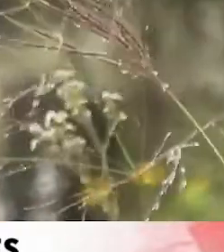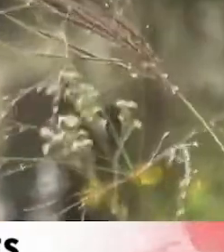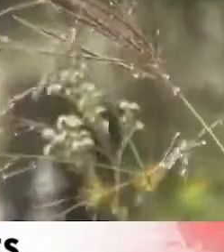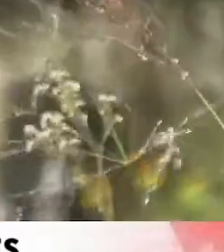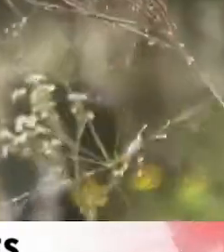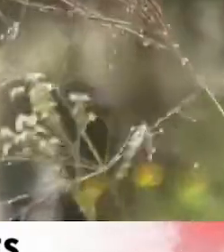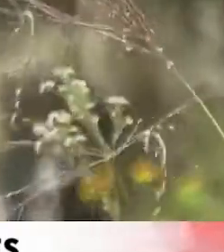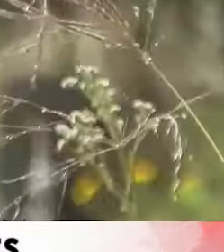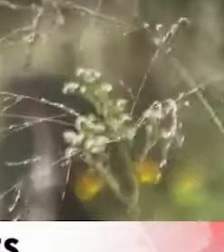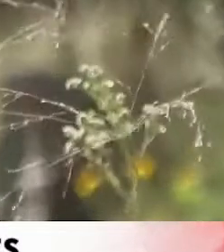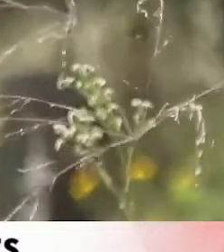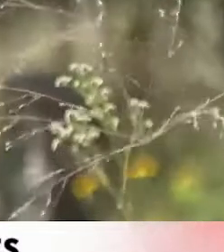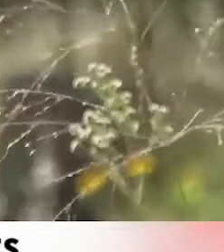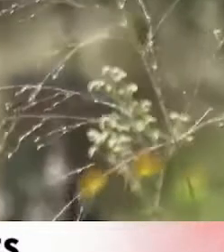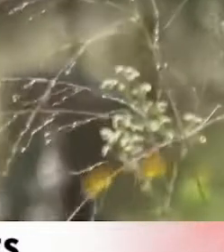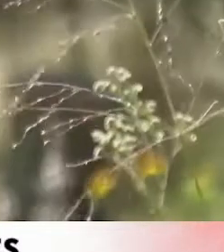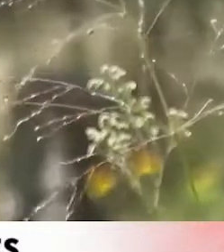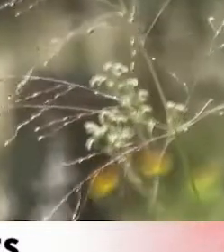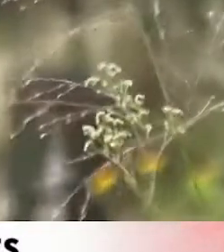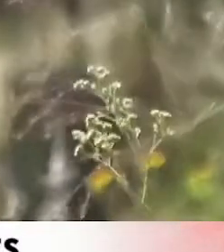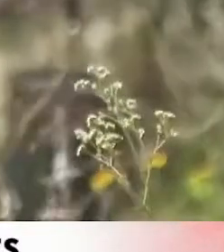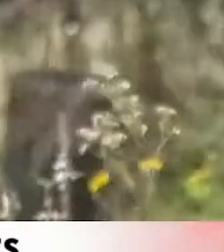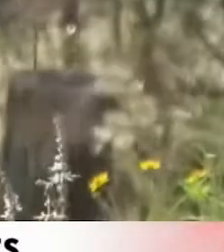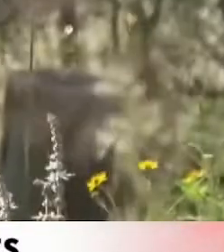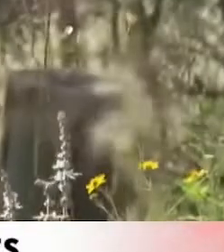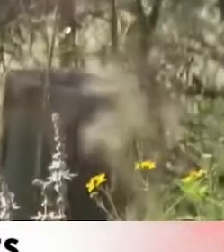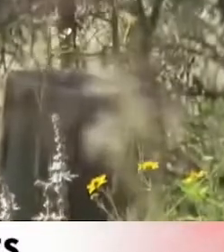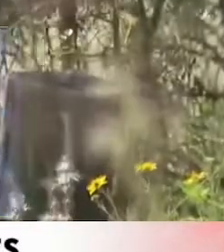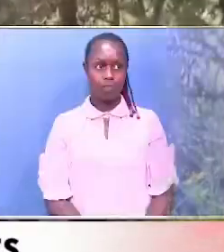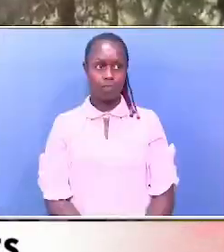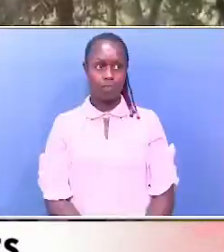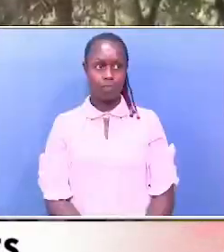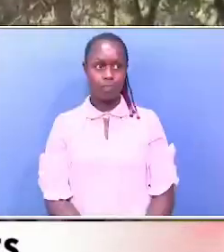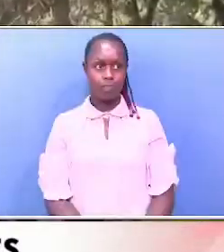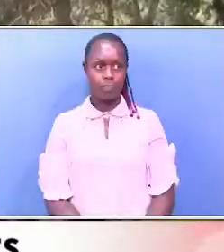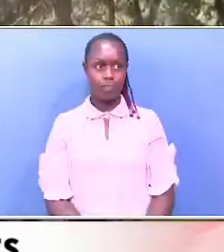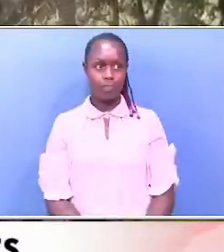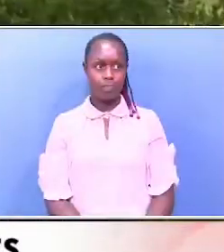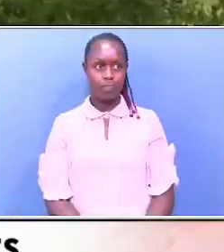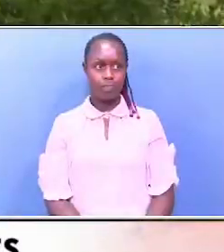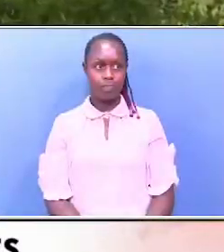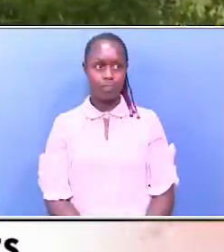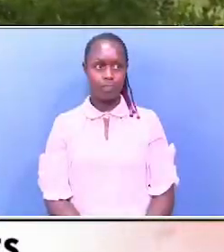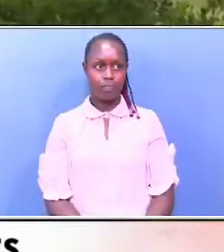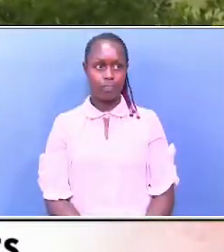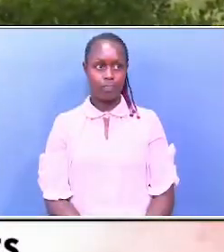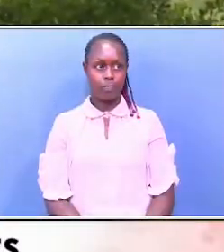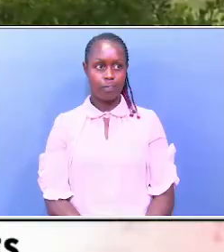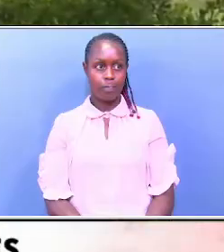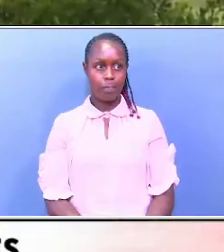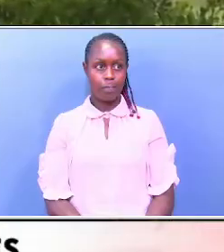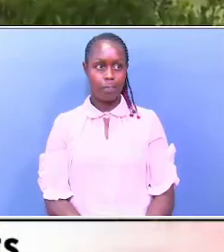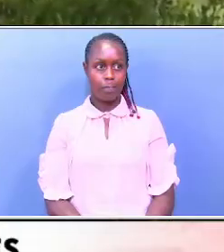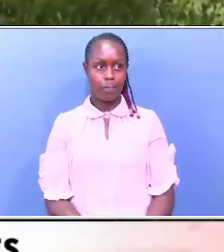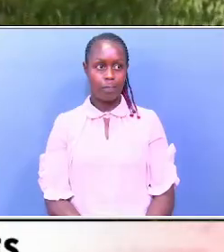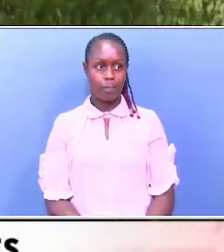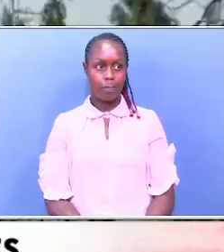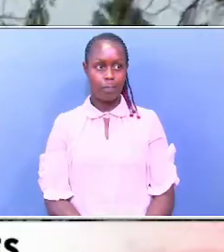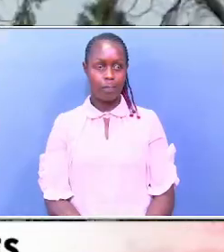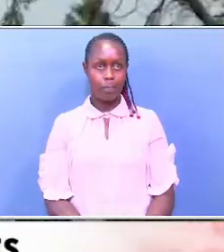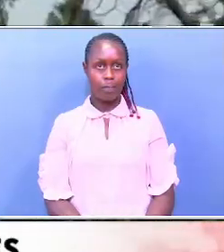The endangered plant species are part of the bigger picture of conservation in any